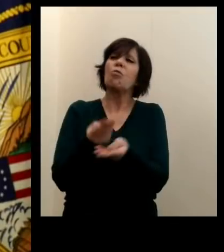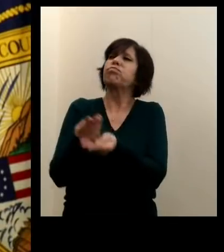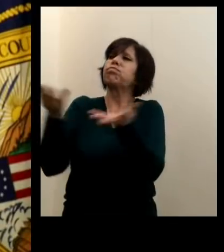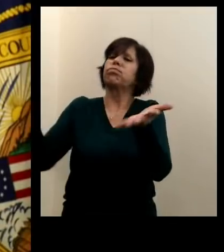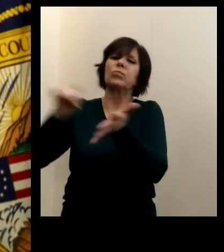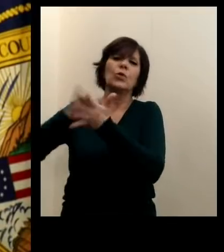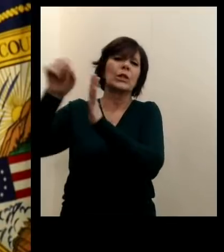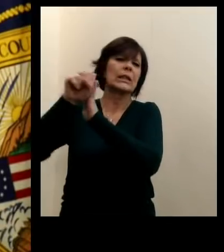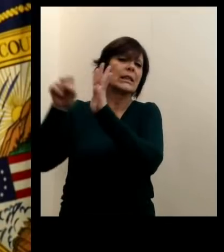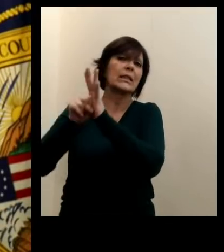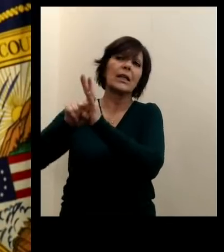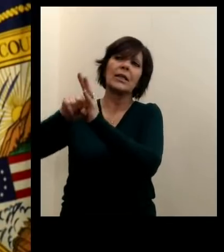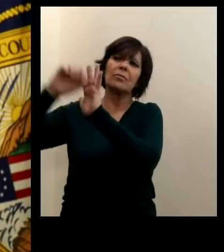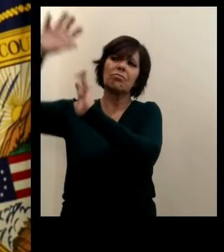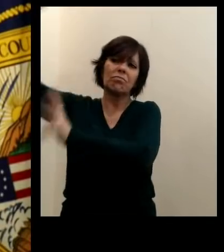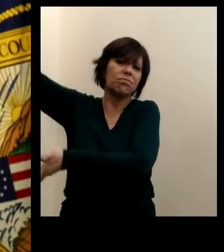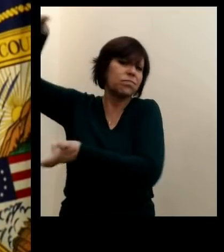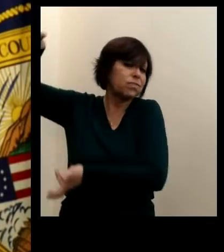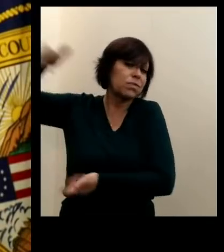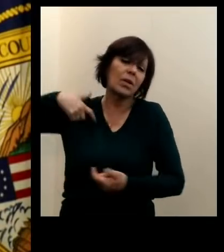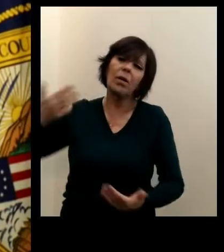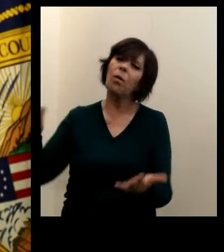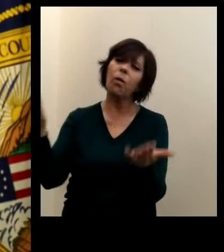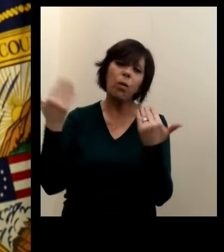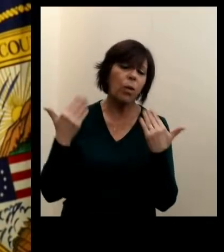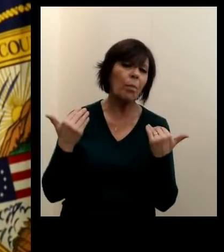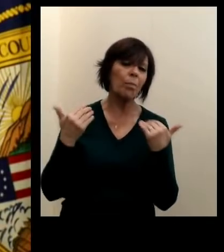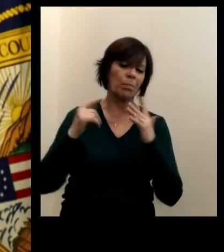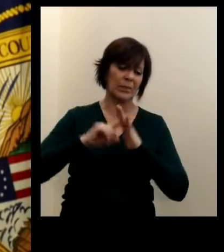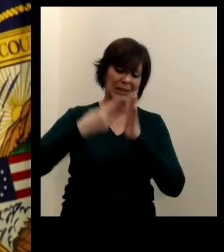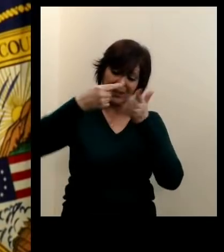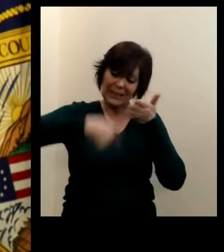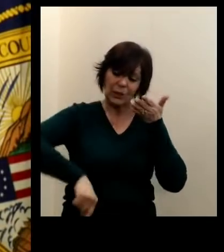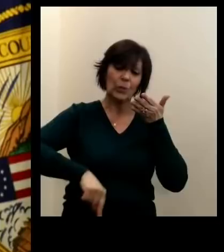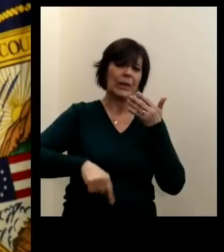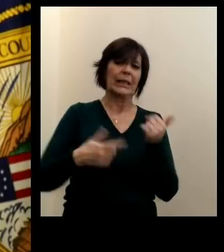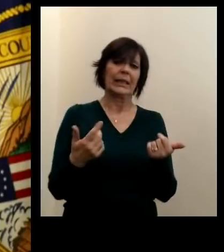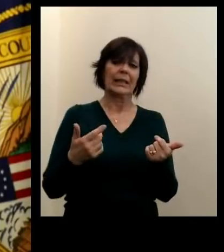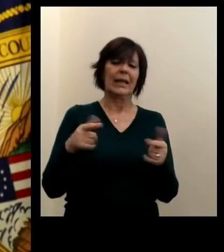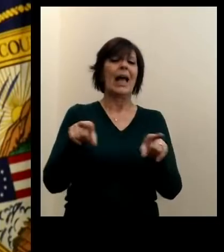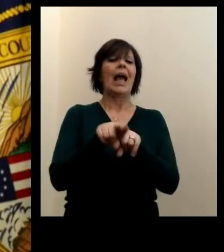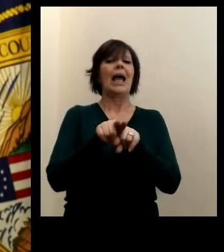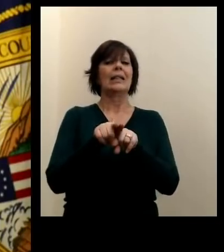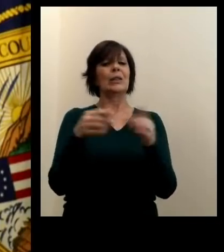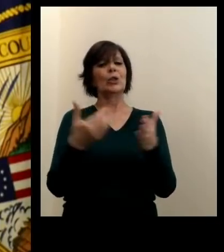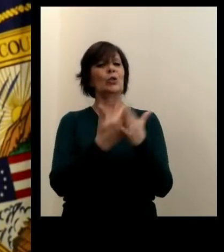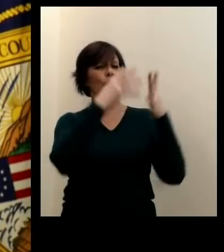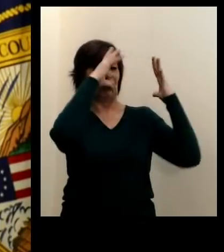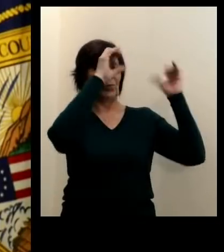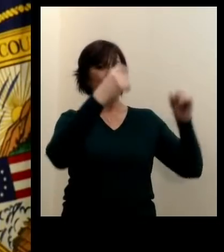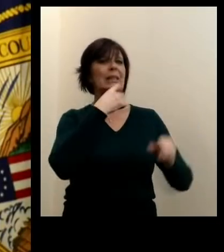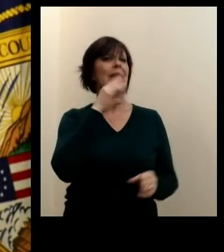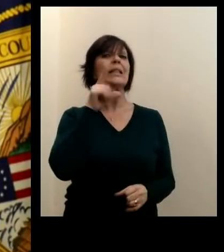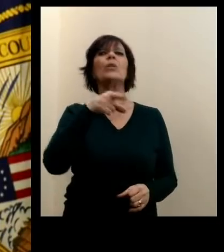York State and then distributed to Western New York starting next week, as President-elect Biden has said he will